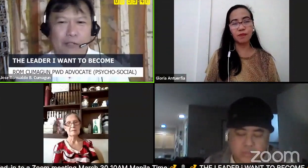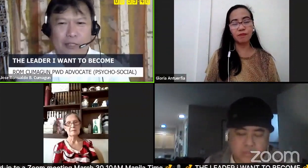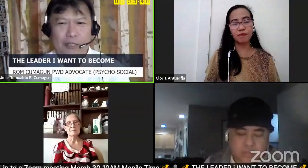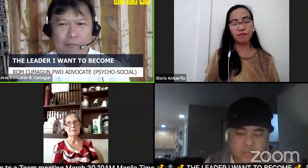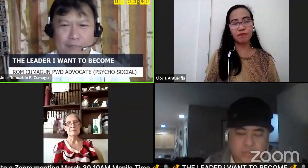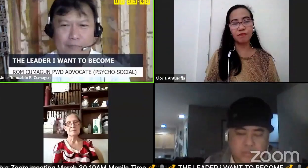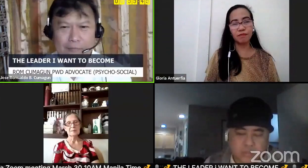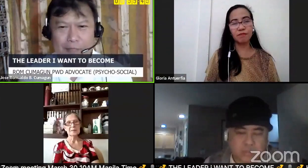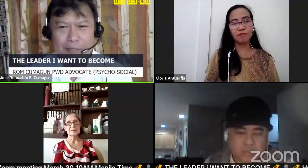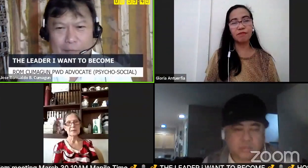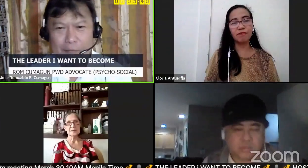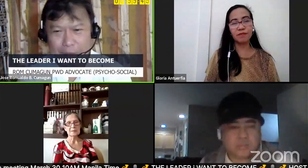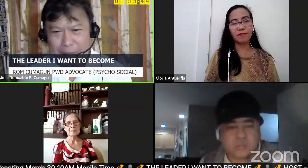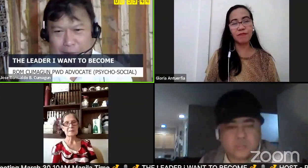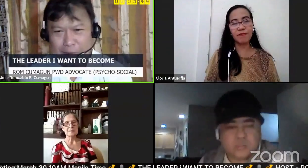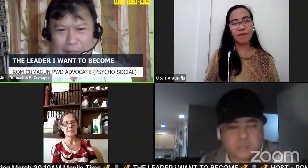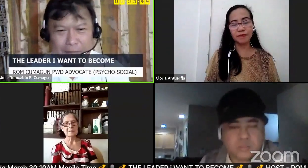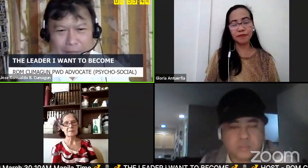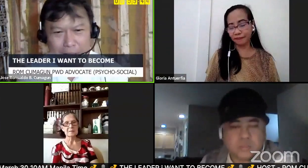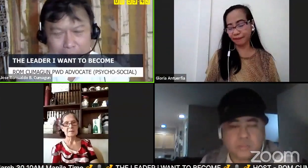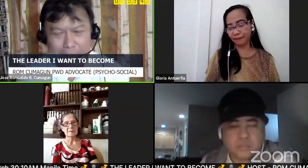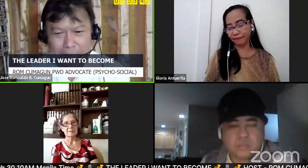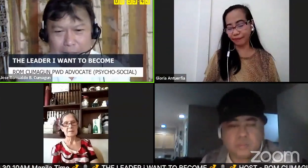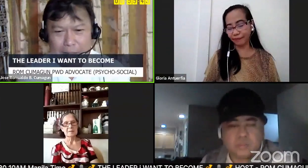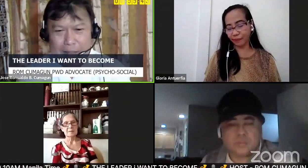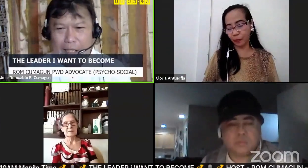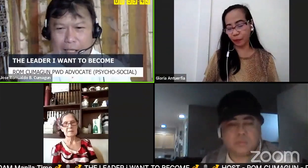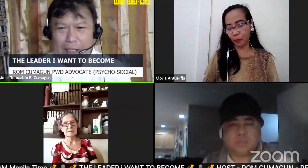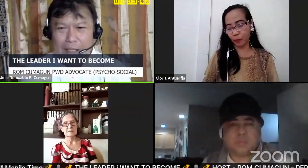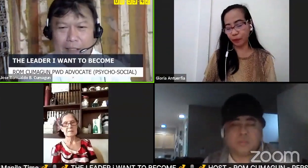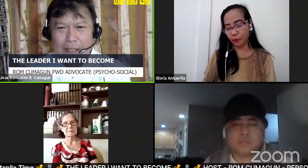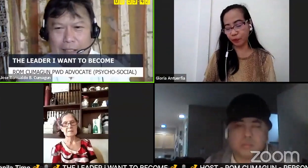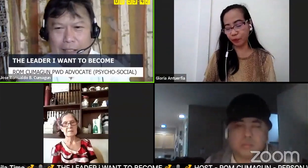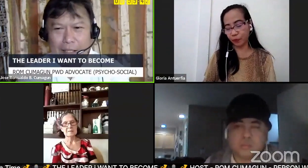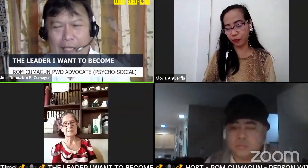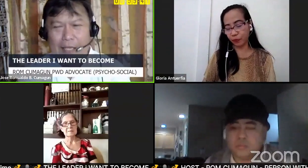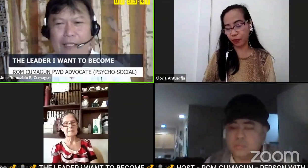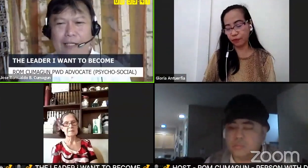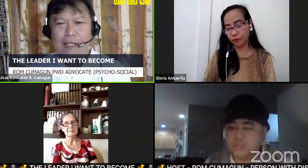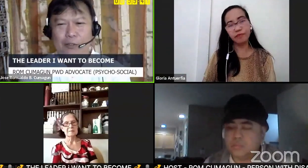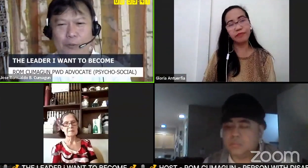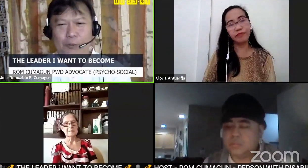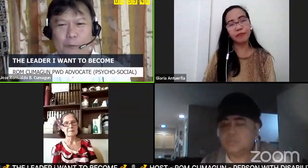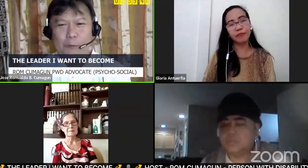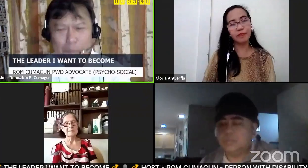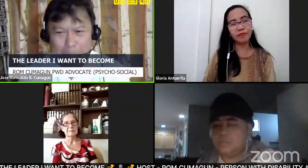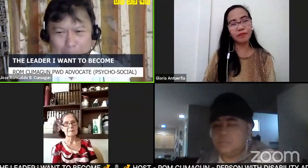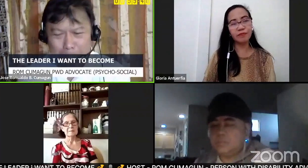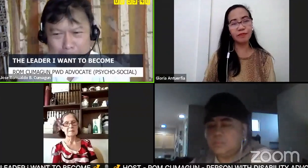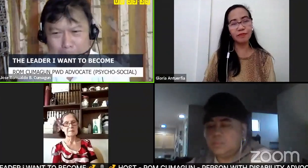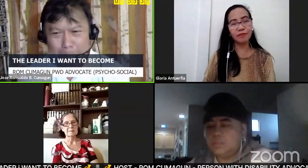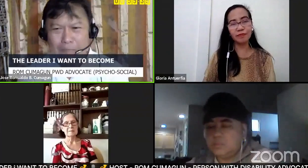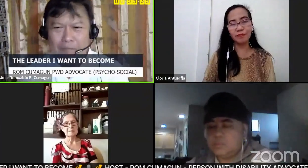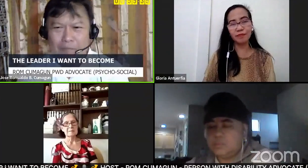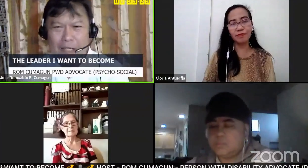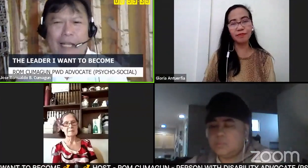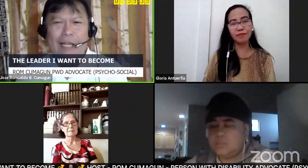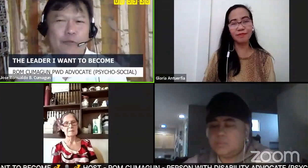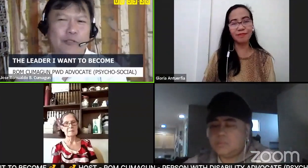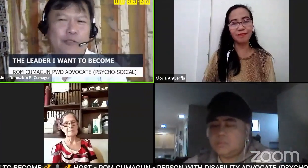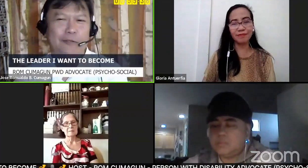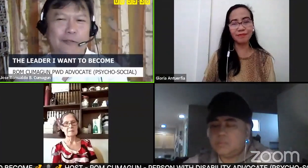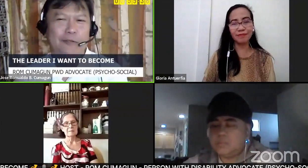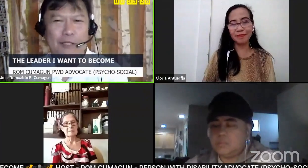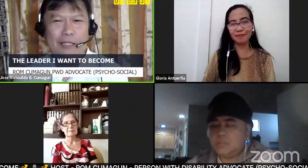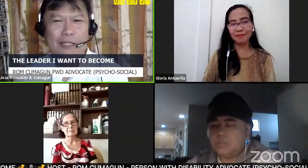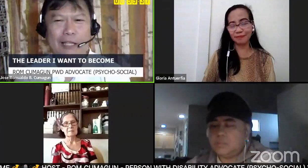is about leadership. It's about leadership, and I'd like to